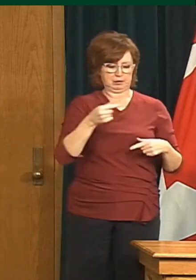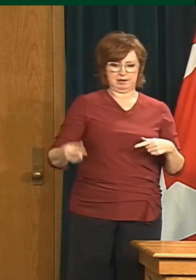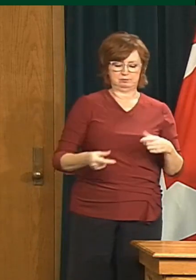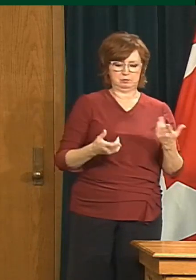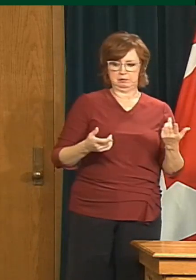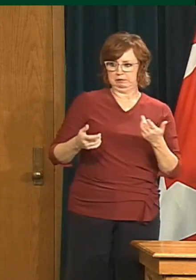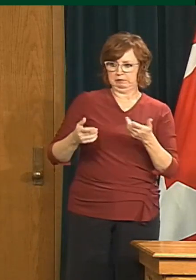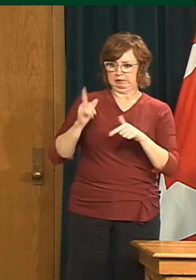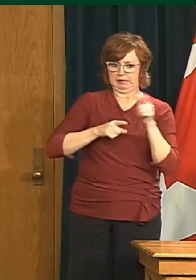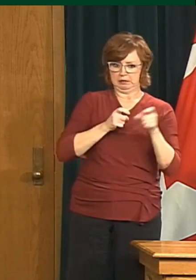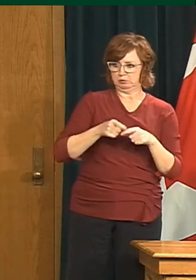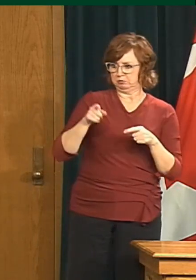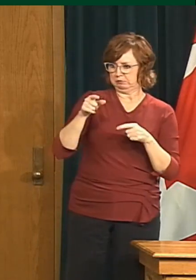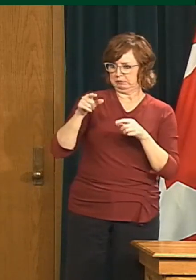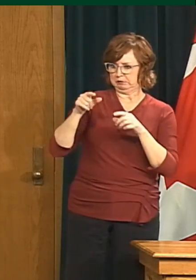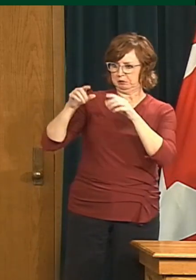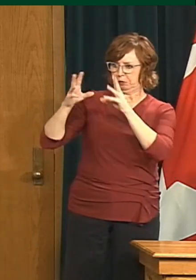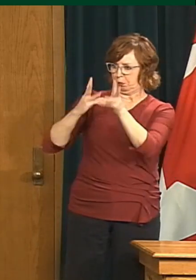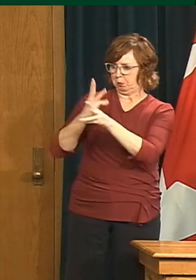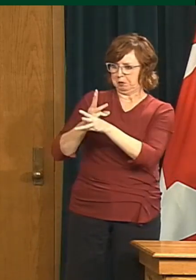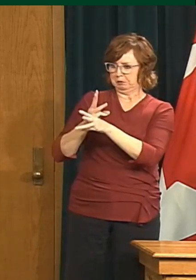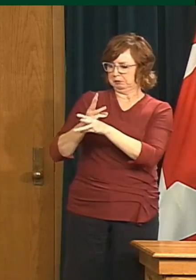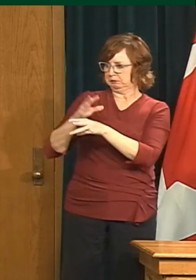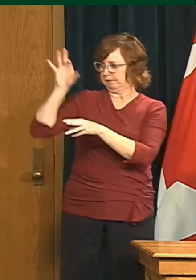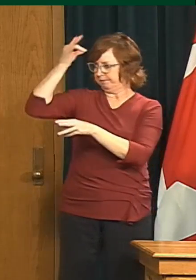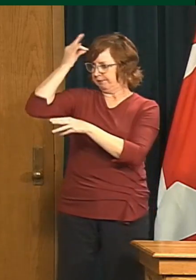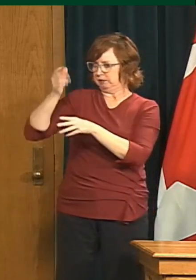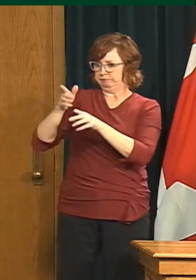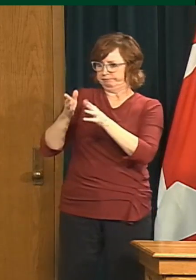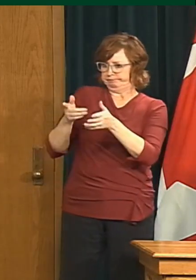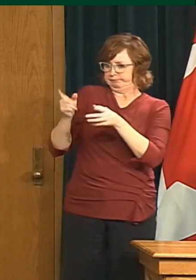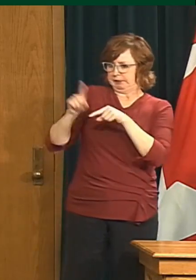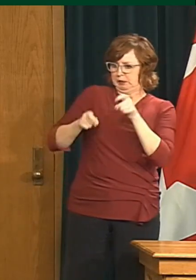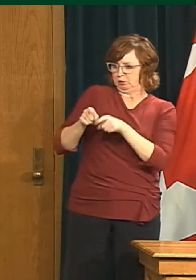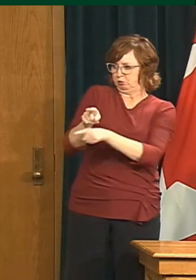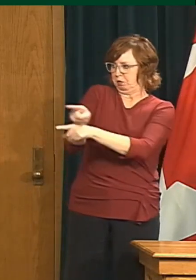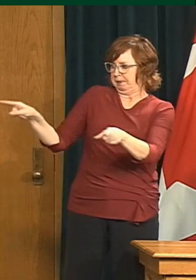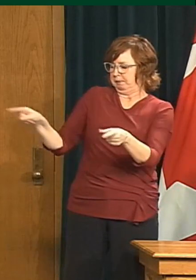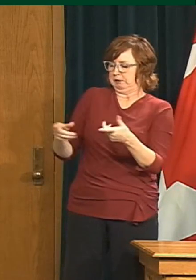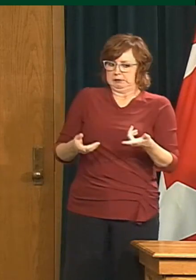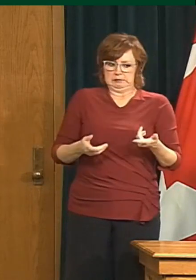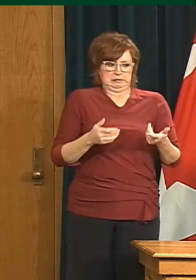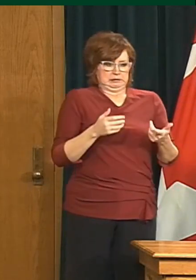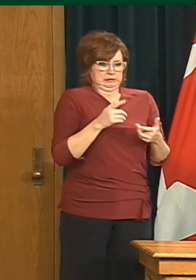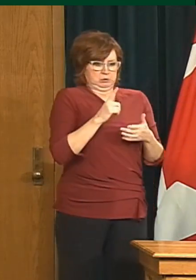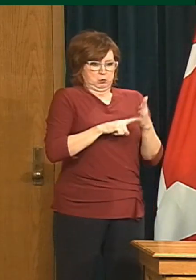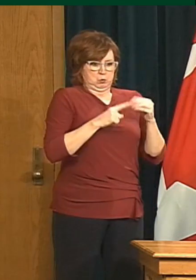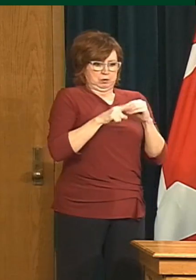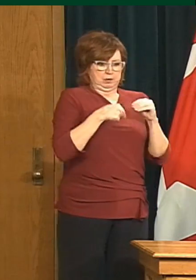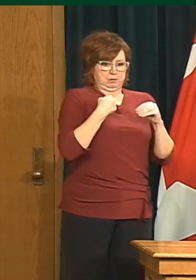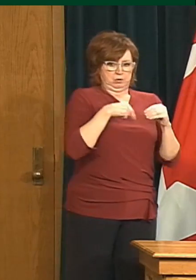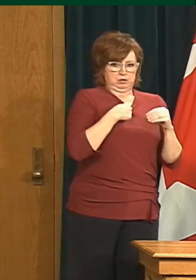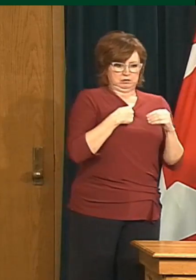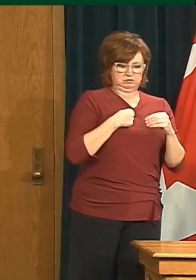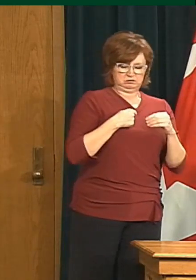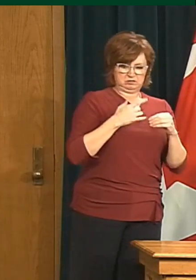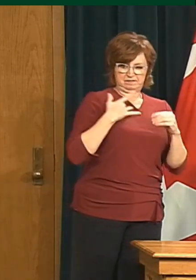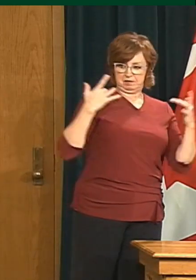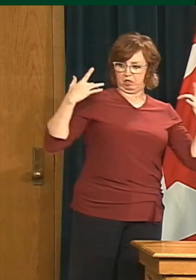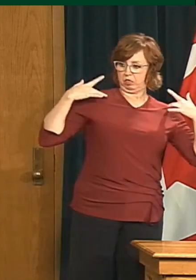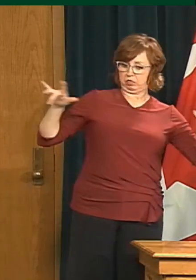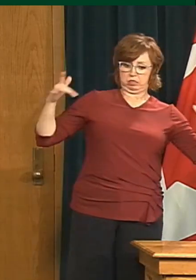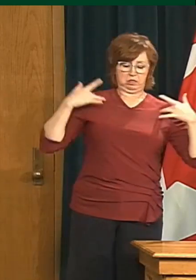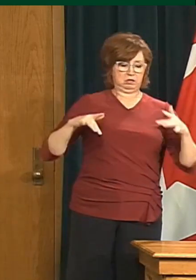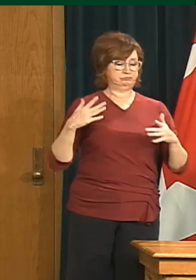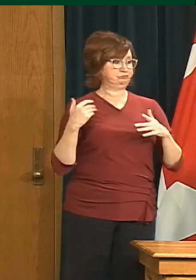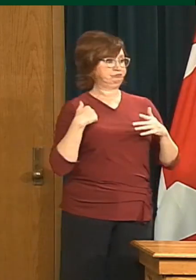federal government does. But how much responsibility do you think you should take for where we end up on that scale